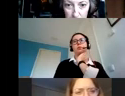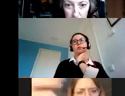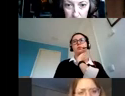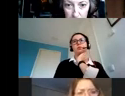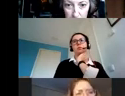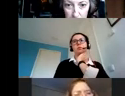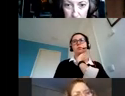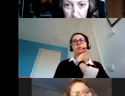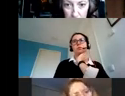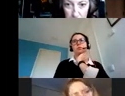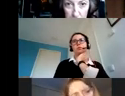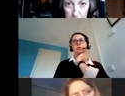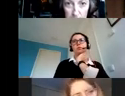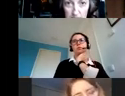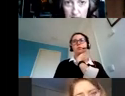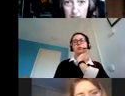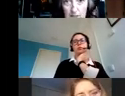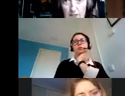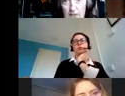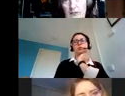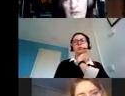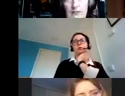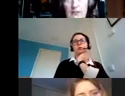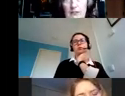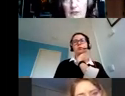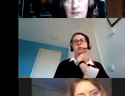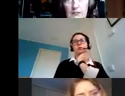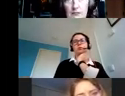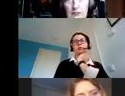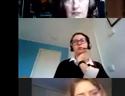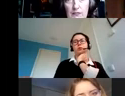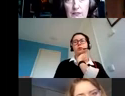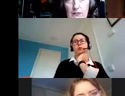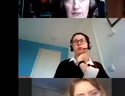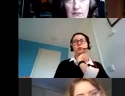the business and human rights field area. So